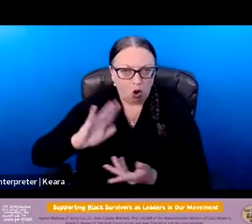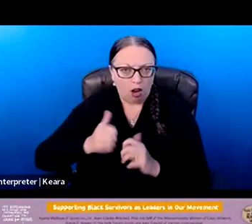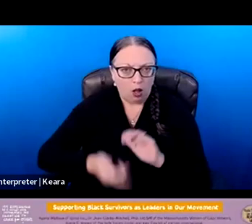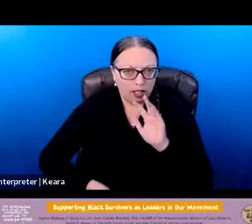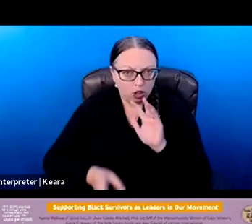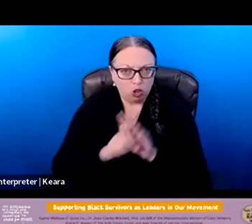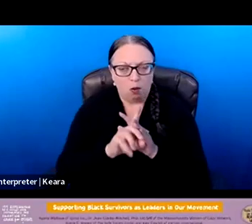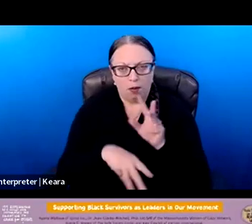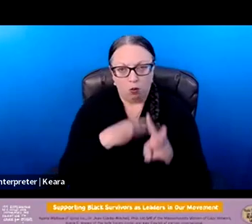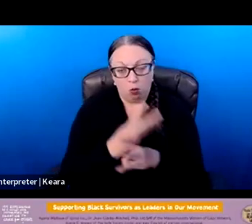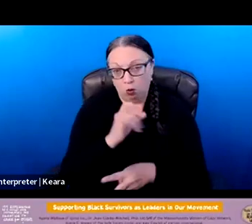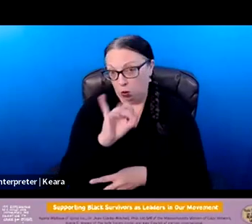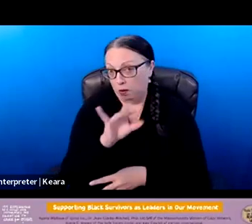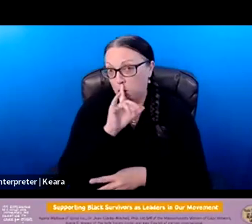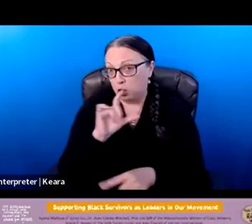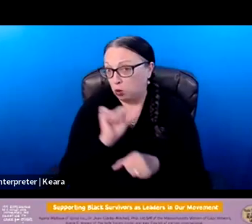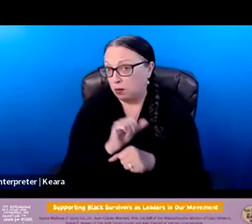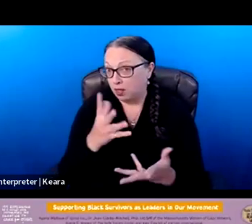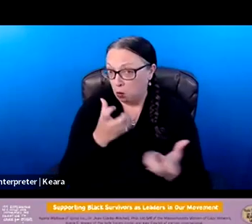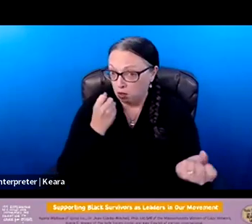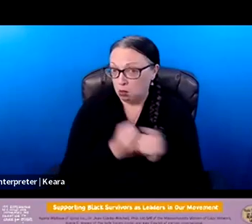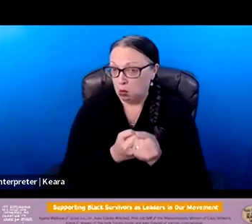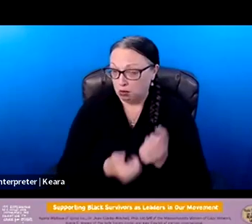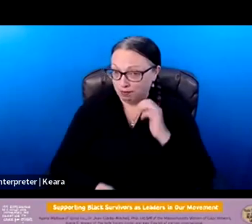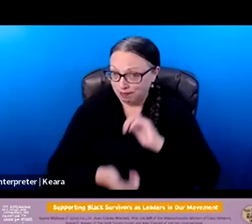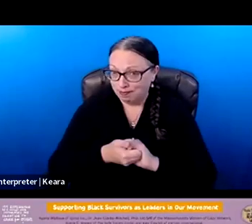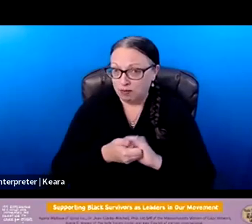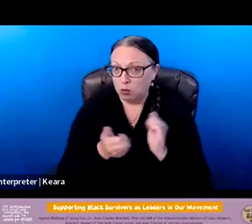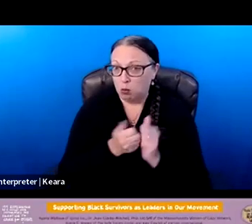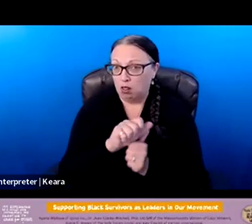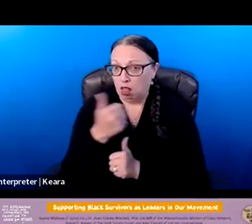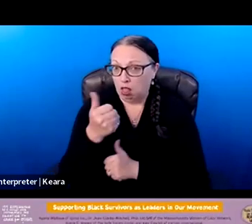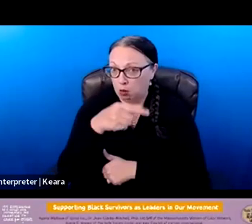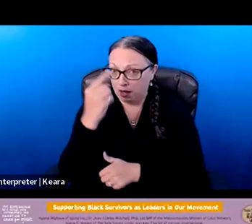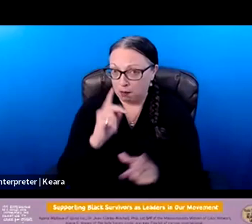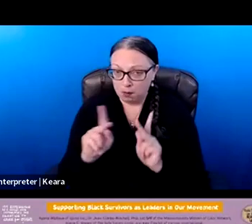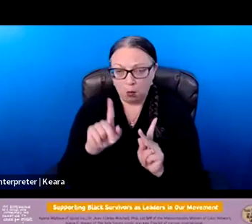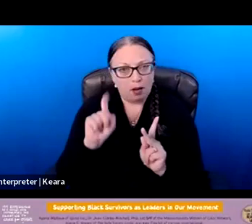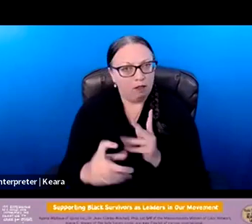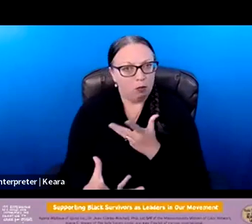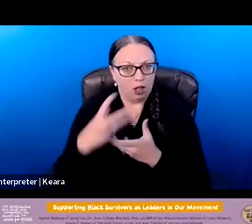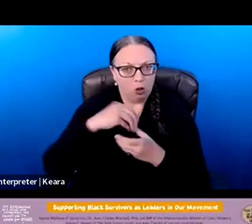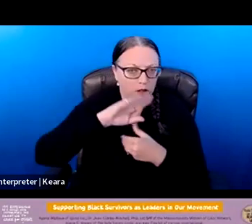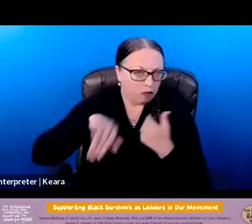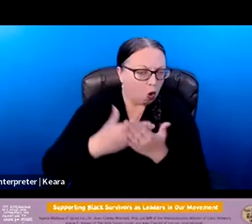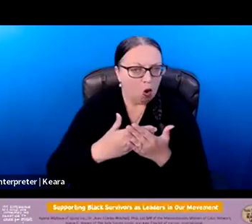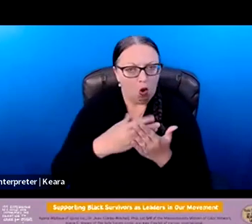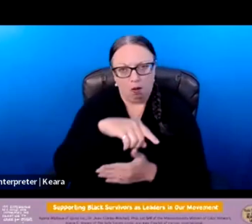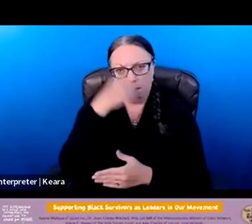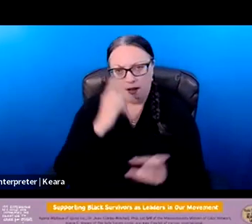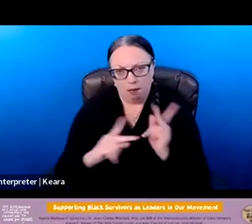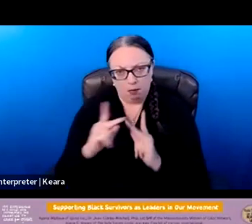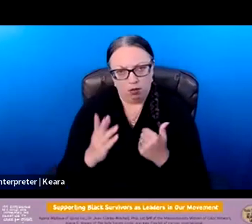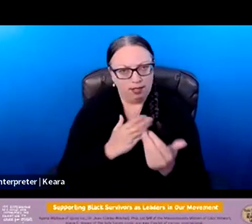we really want to be in solidarity with other Black folk like ourselves, we have to be inclusive of all Black folks, regardless of their gender